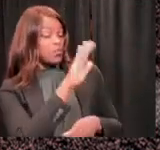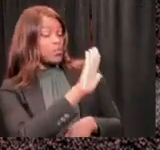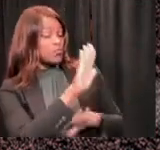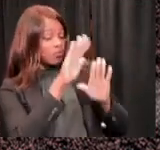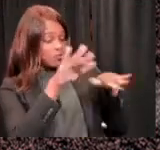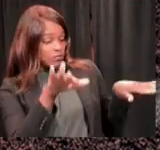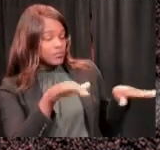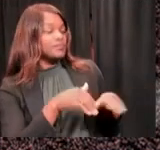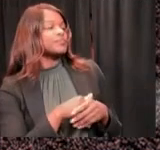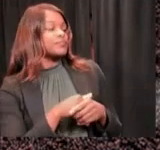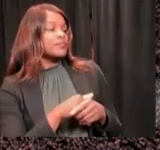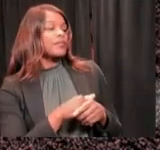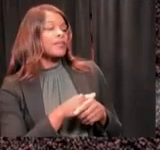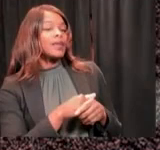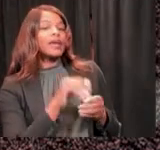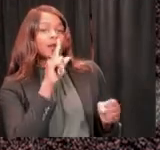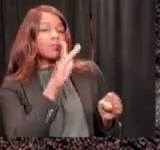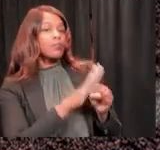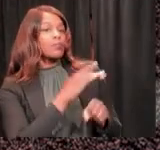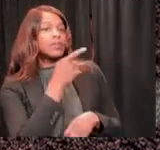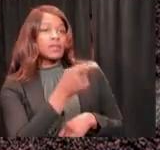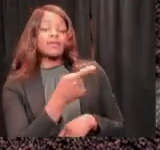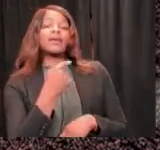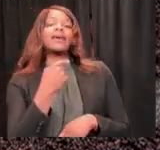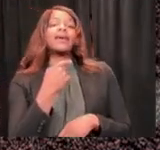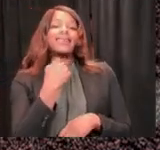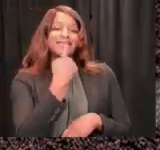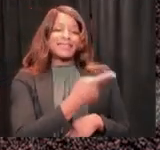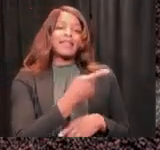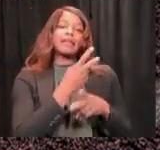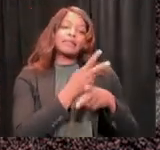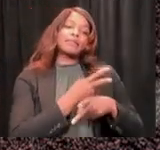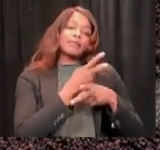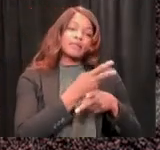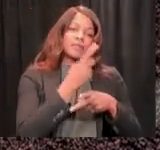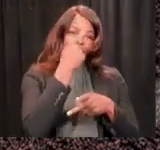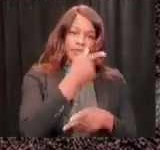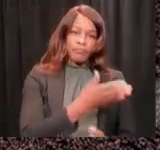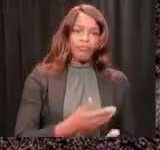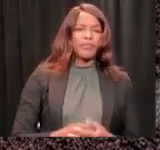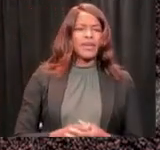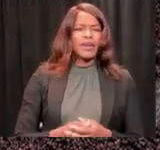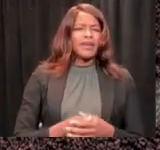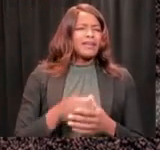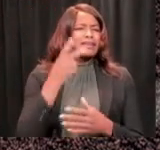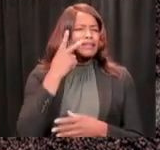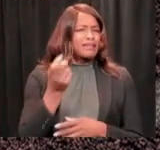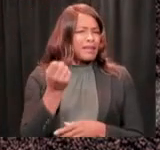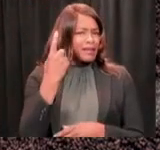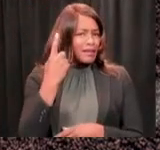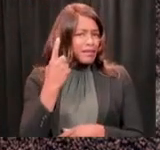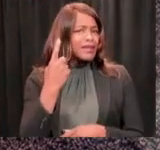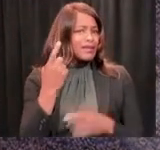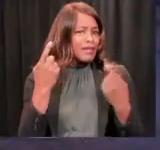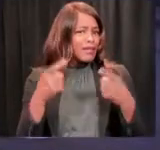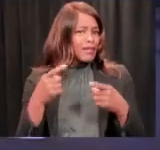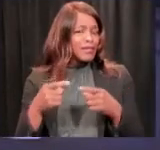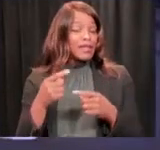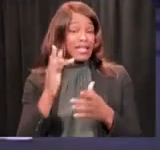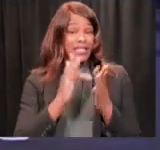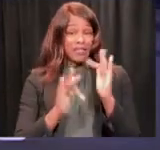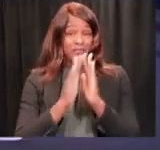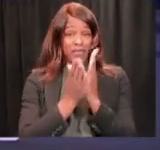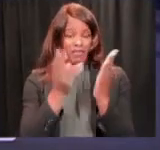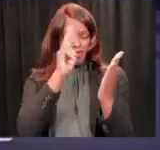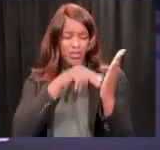children. And he reassured them and spoke kindly to them. Do you see what's happening in this text? Do you see